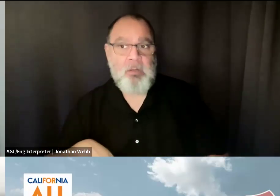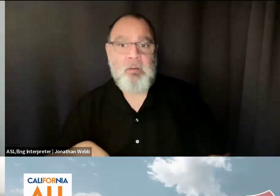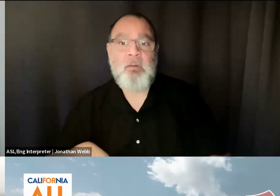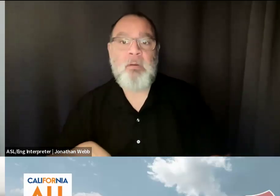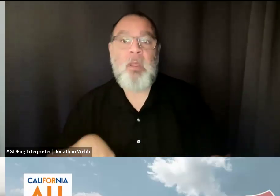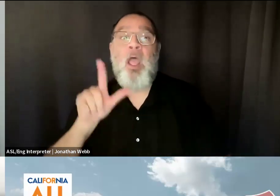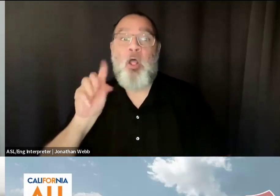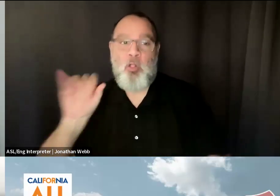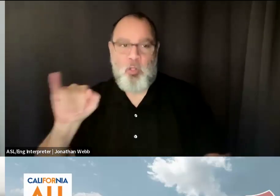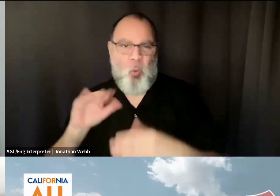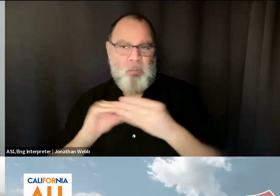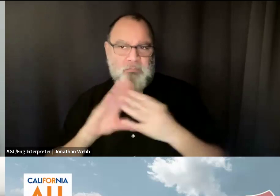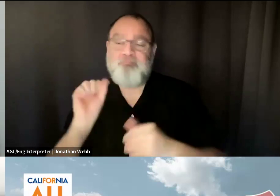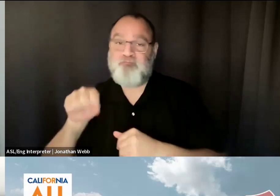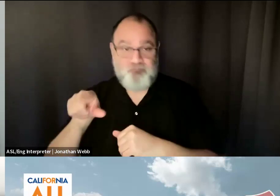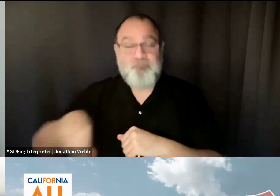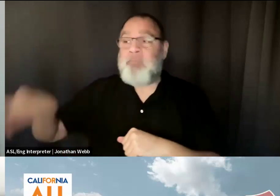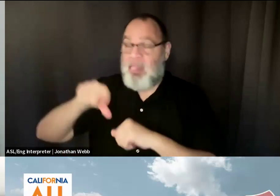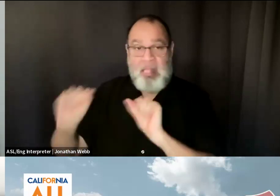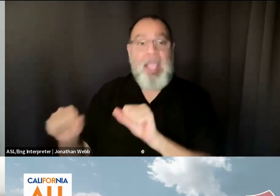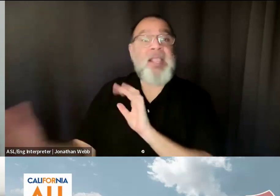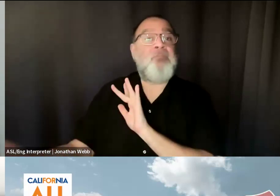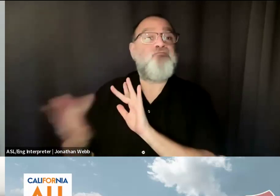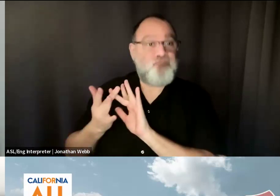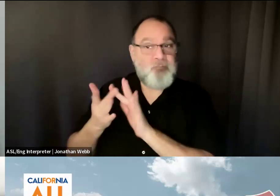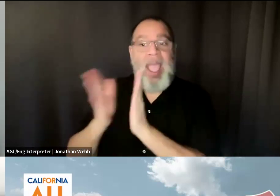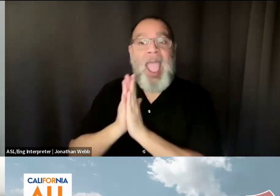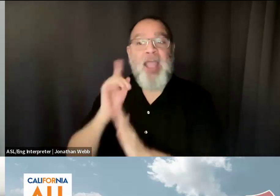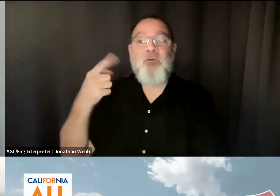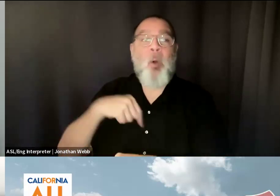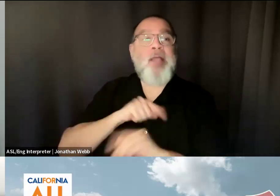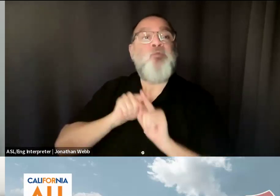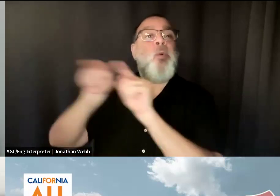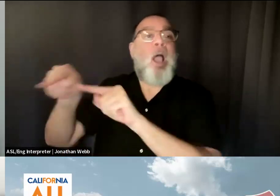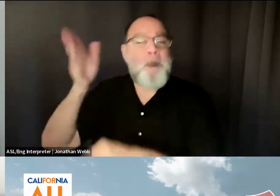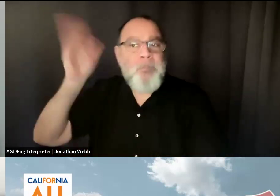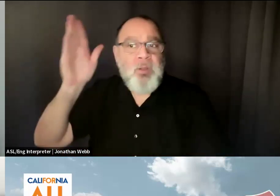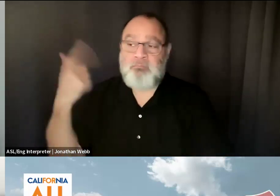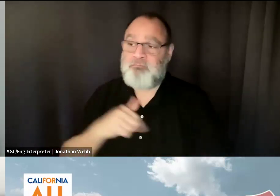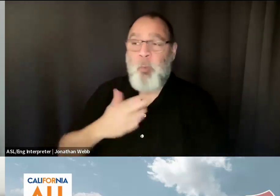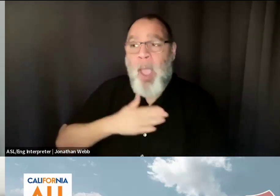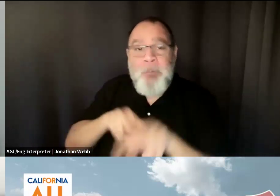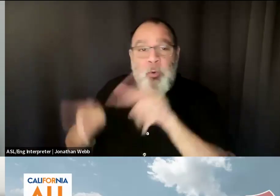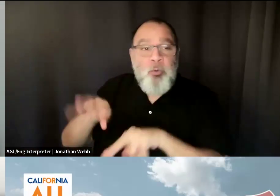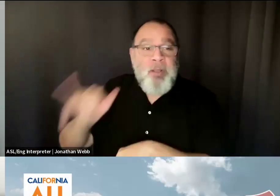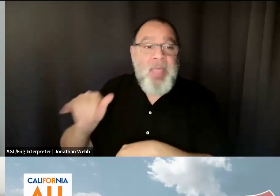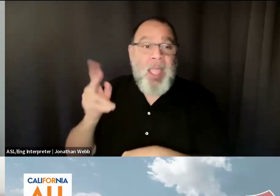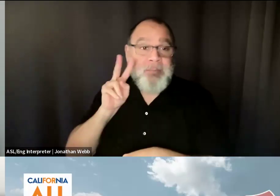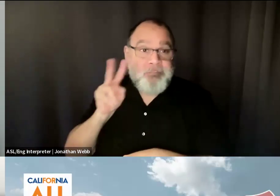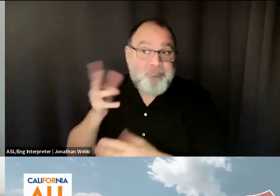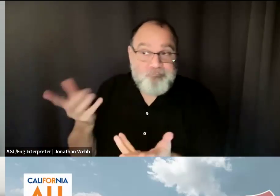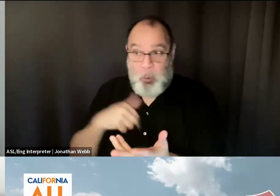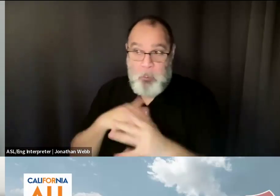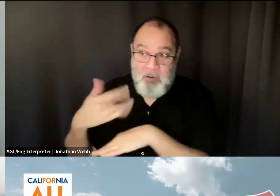Yes, they can reach out to us, and we would be happy to take a look at it and see if we're available, and we'll be